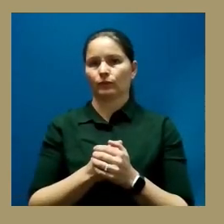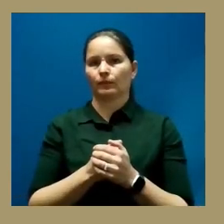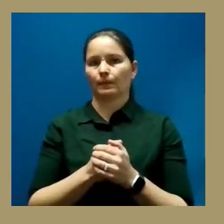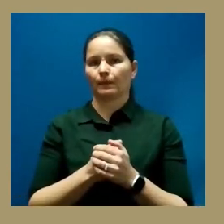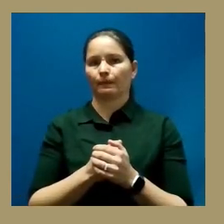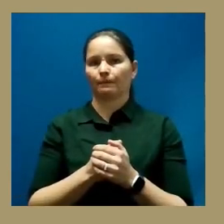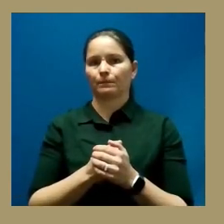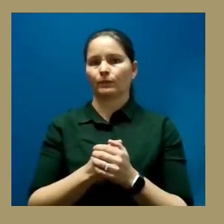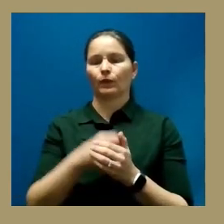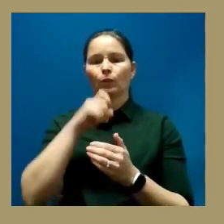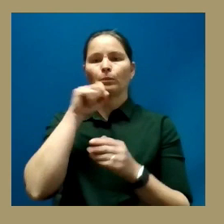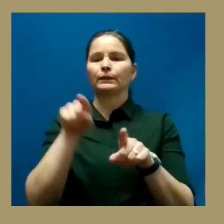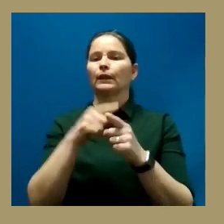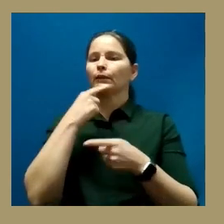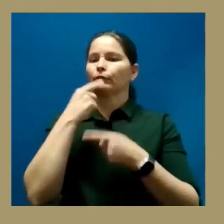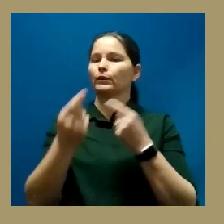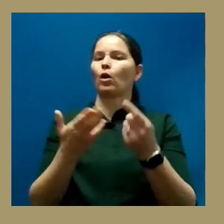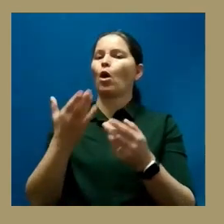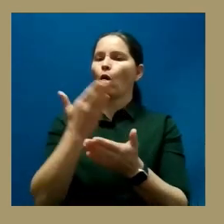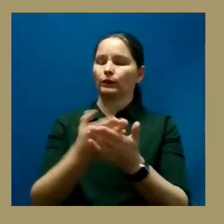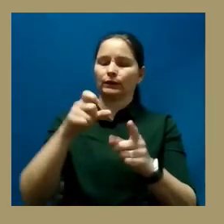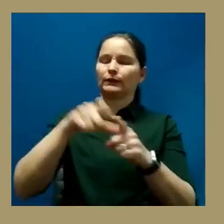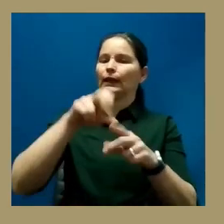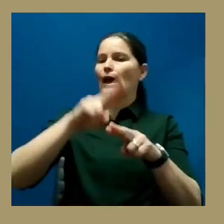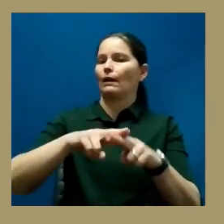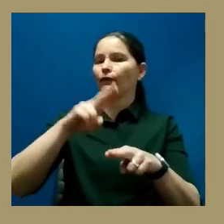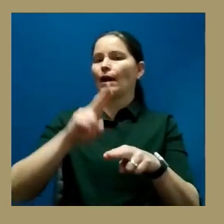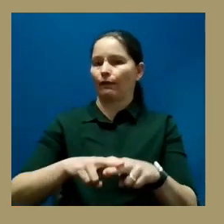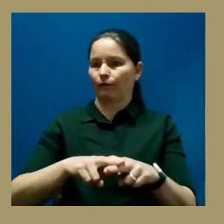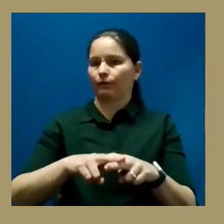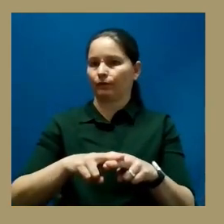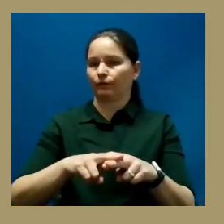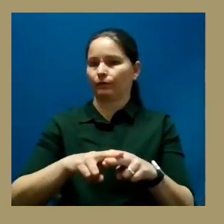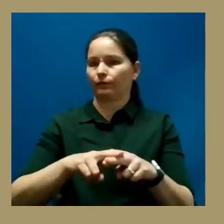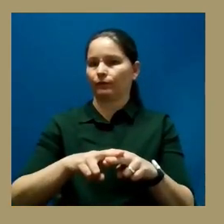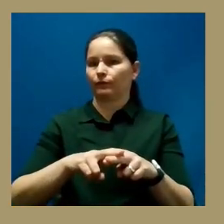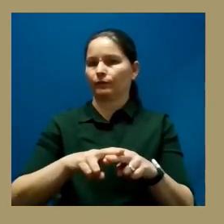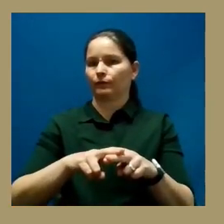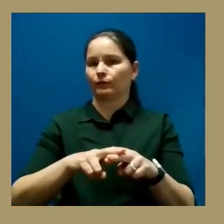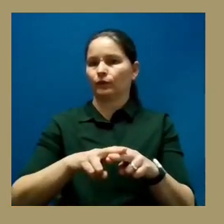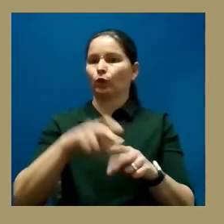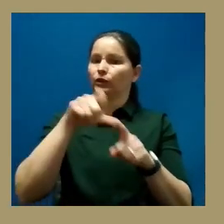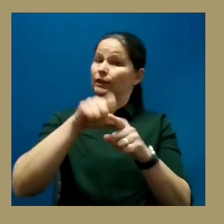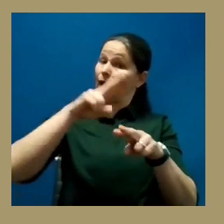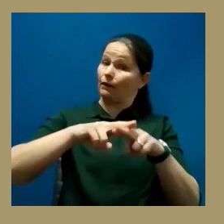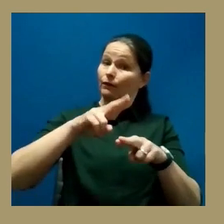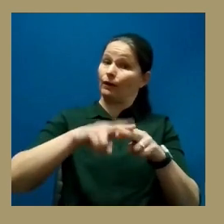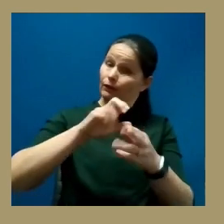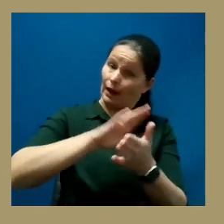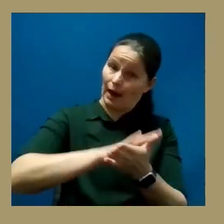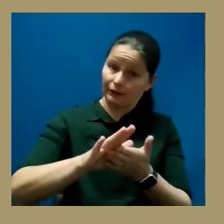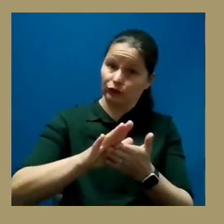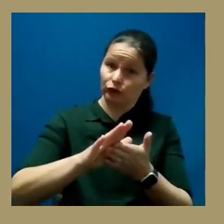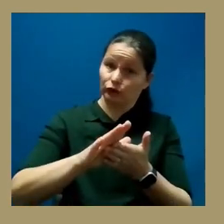record. So this information is verified at source via DFFH. To provide an